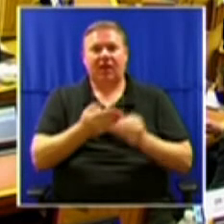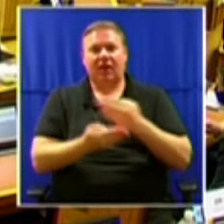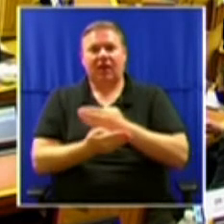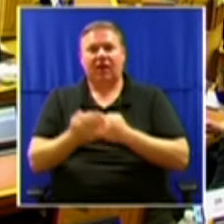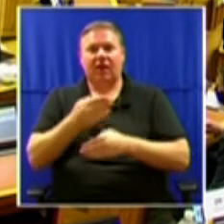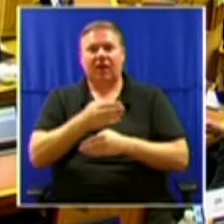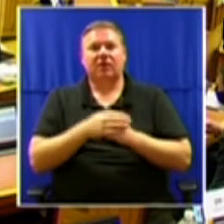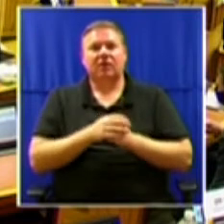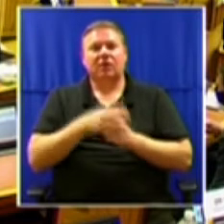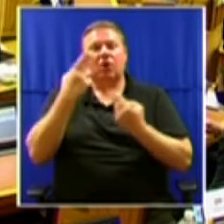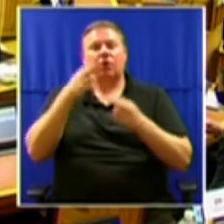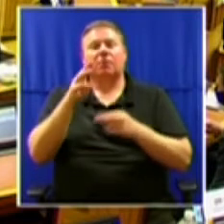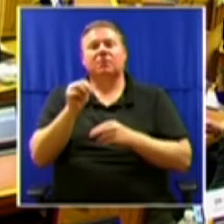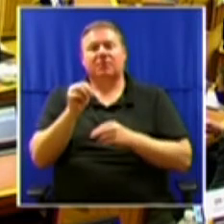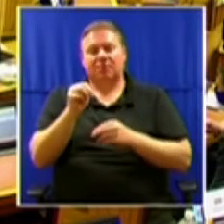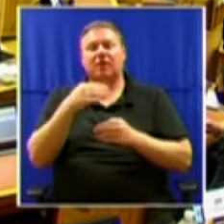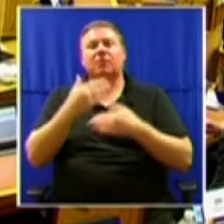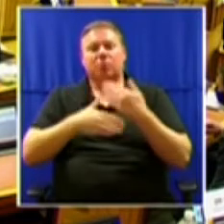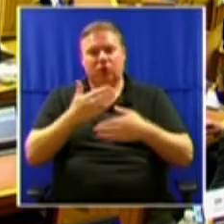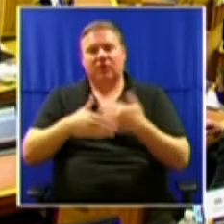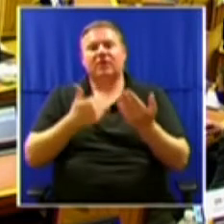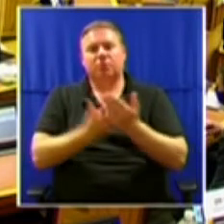Honourable Msimang, we proceed.